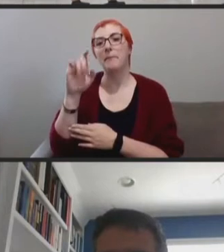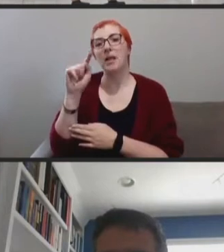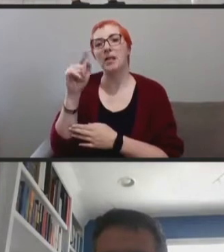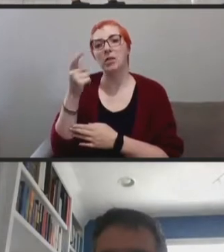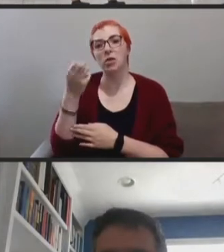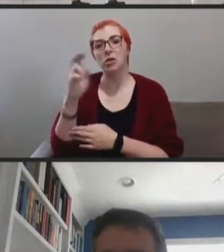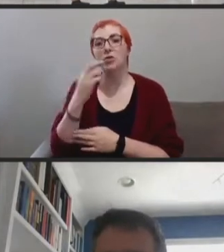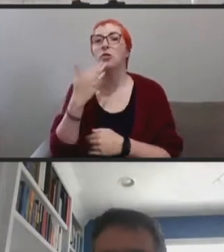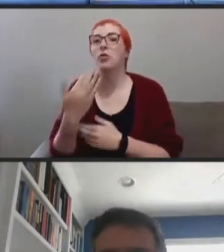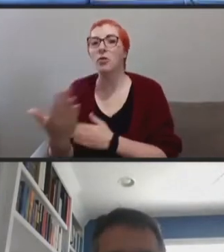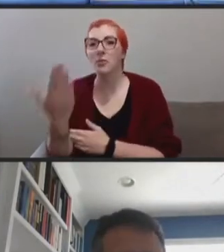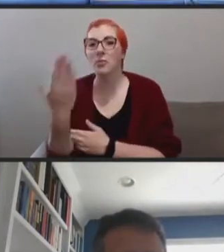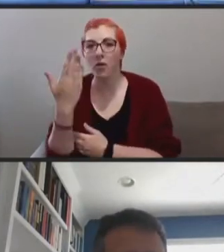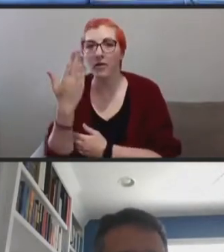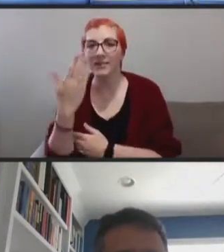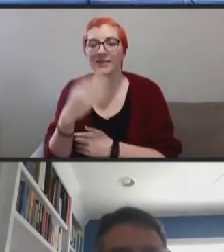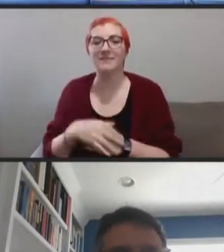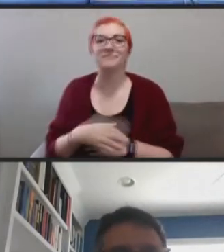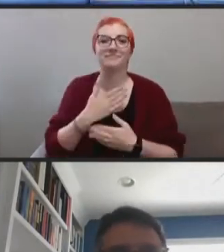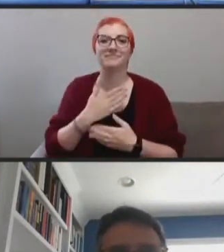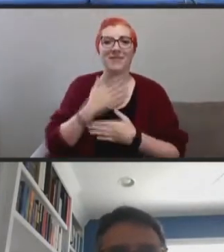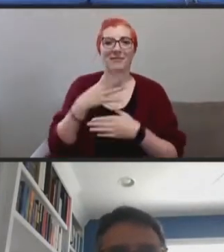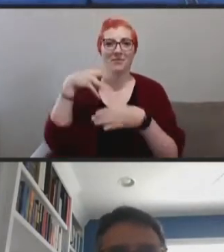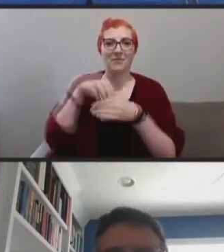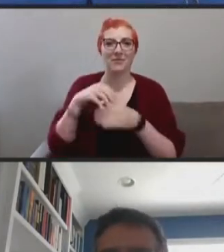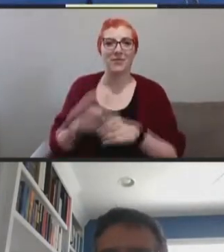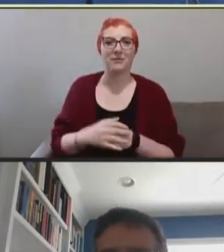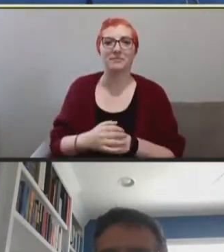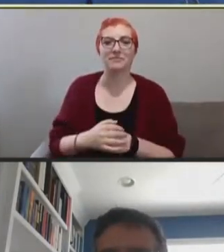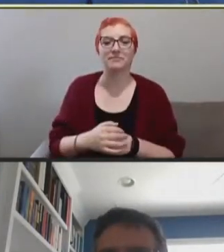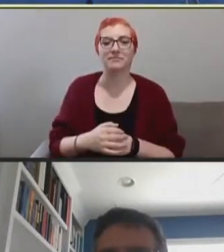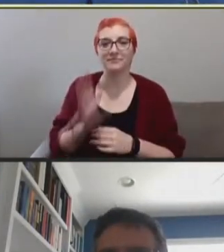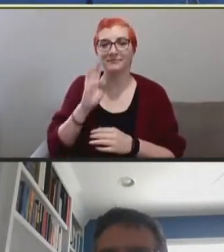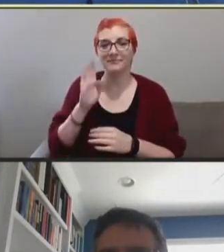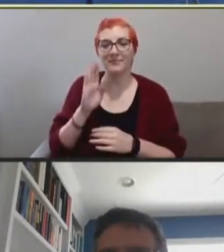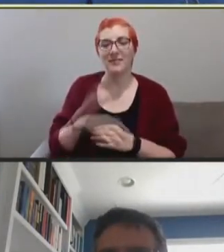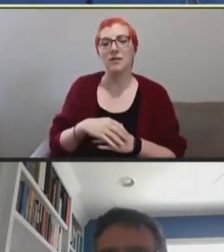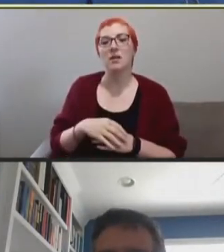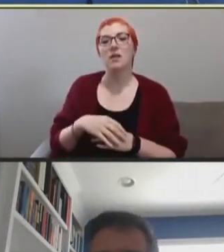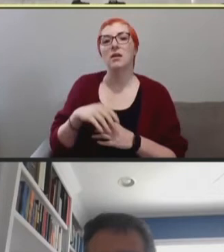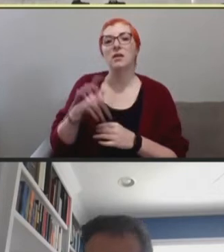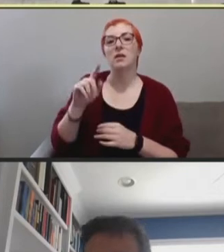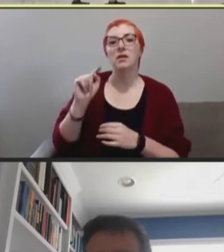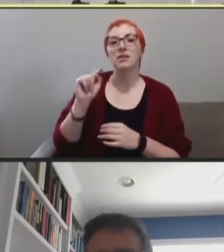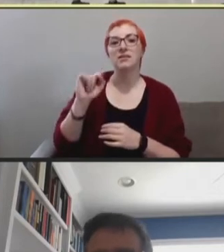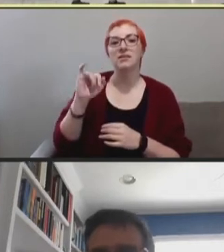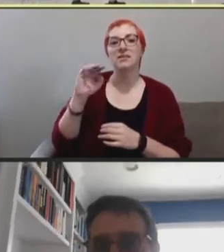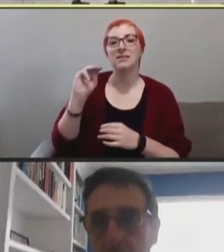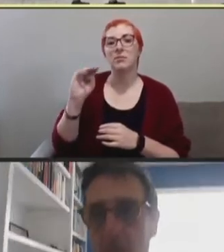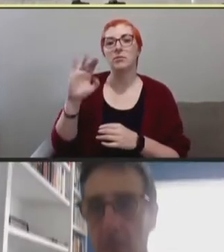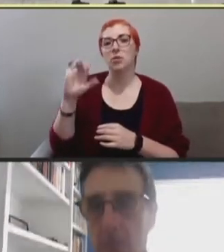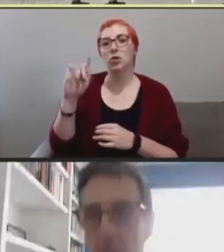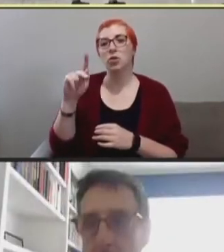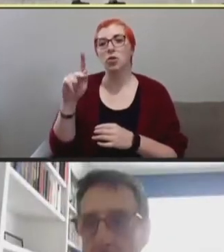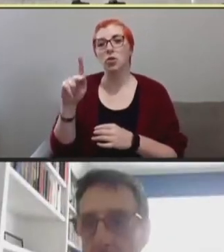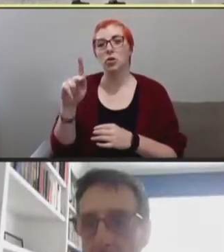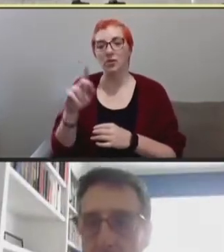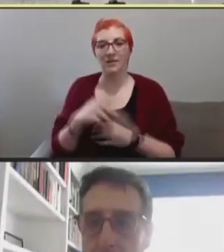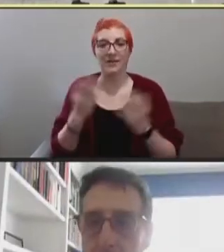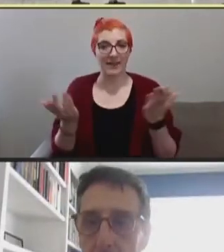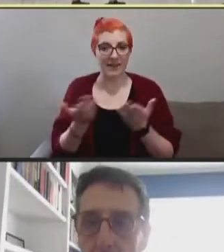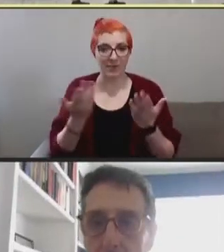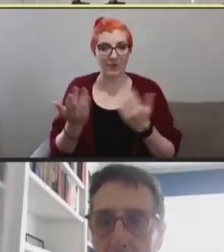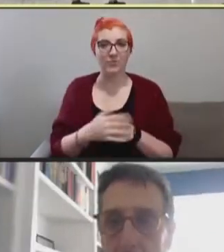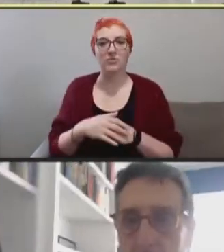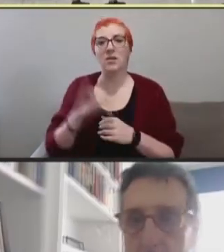Good morning. It's a pleasure to be participating. Hi, Melody. Tim Cook. Present.